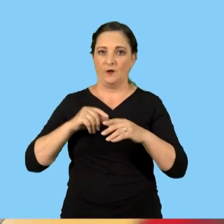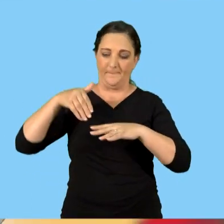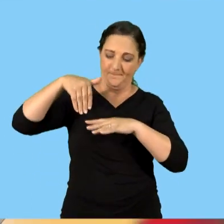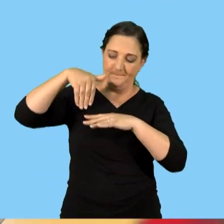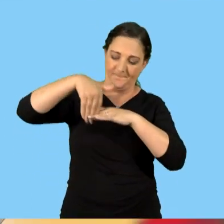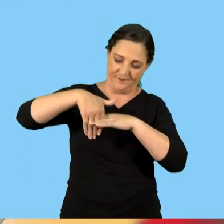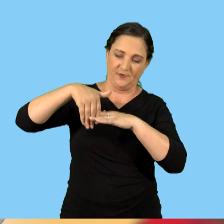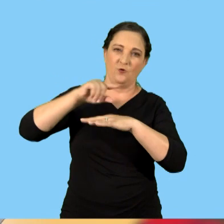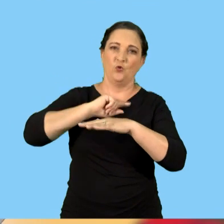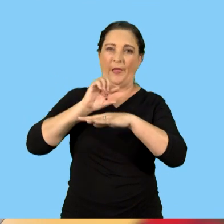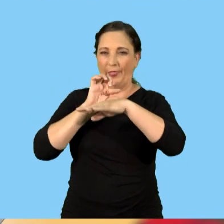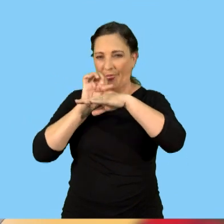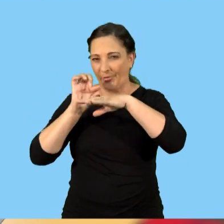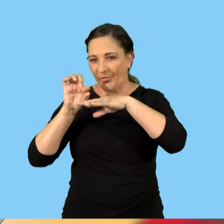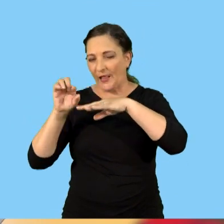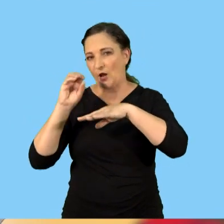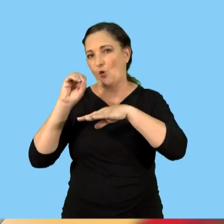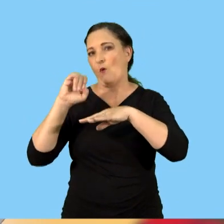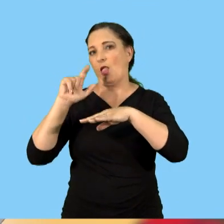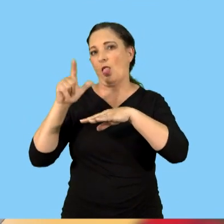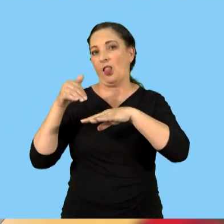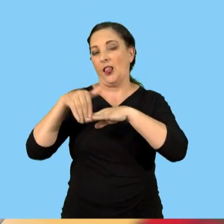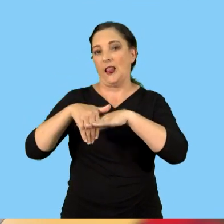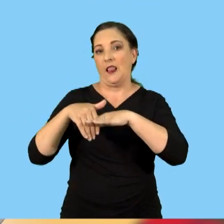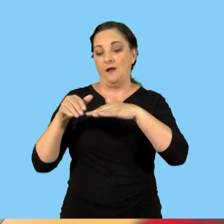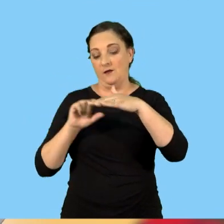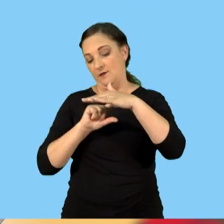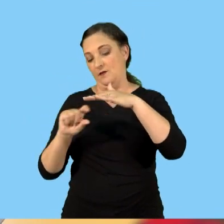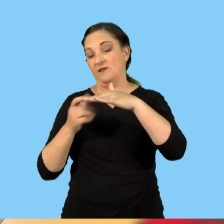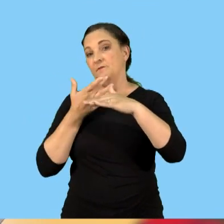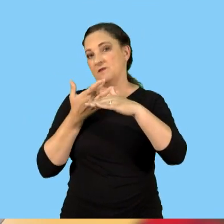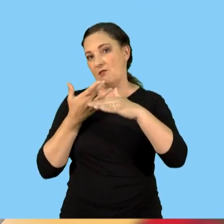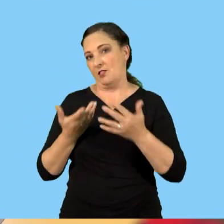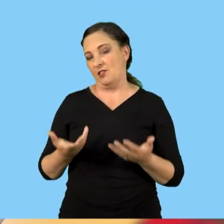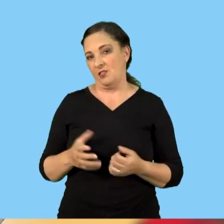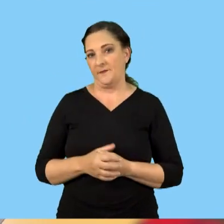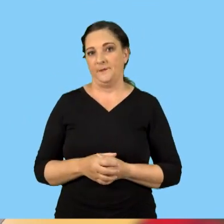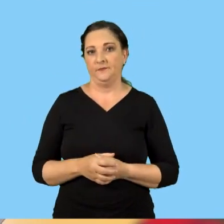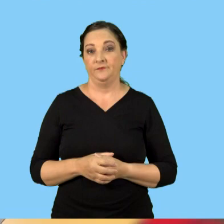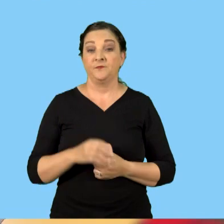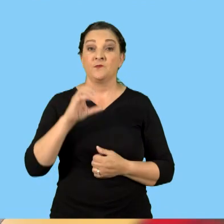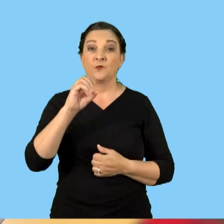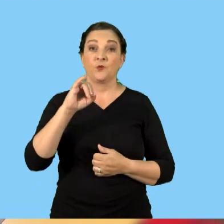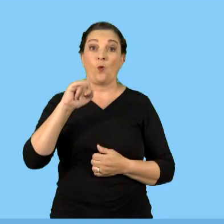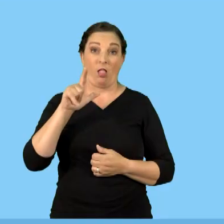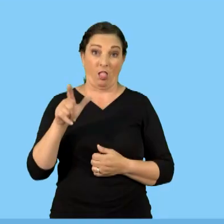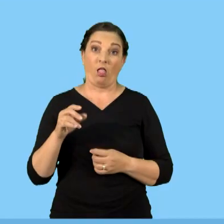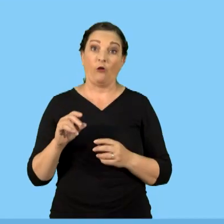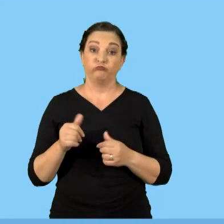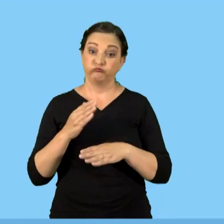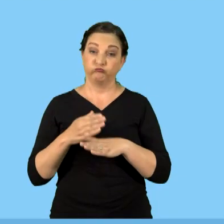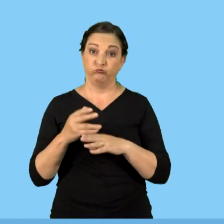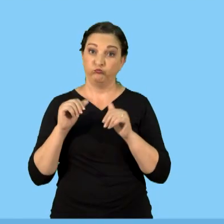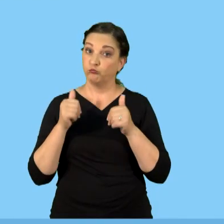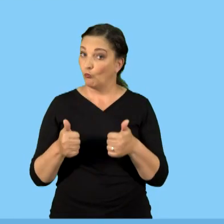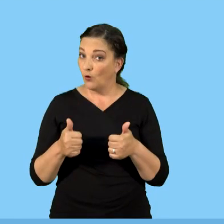the metal underneath the oil, or will not be able to chemically react with the metal underneath the oil. So oil is a